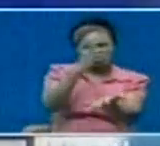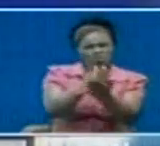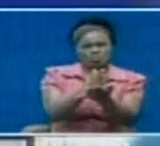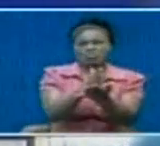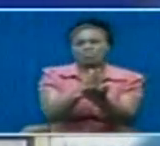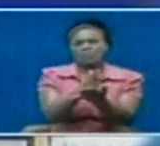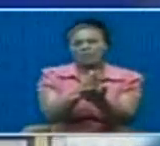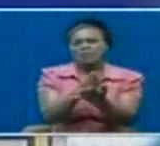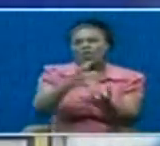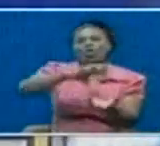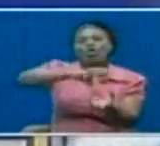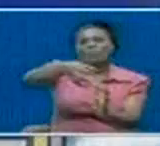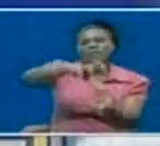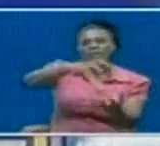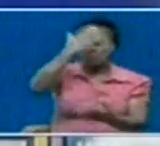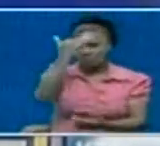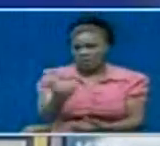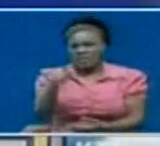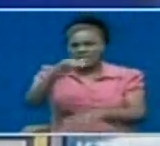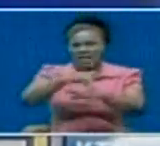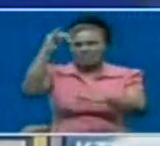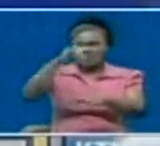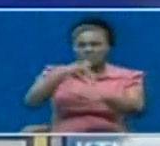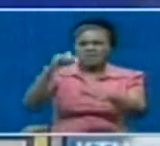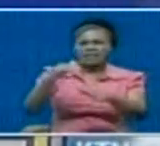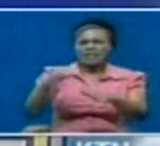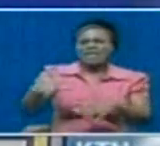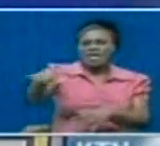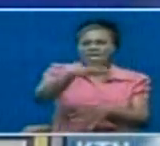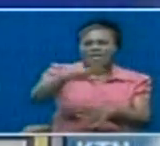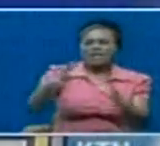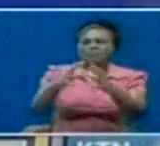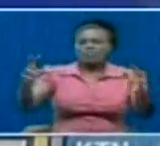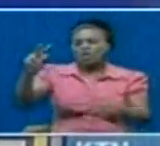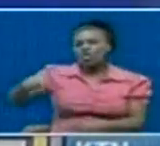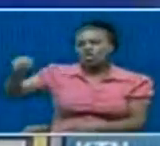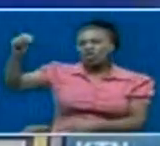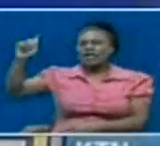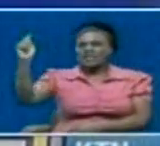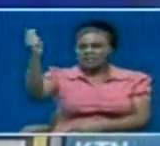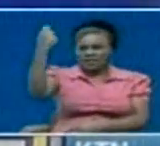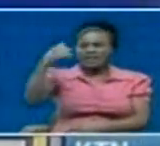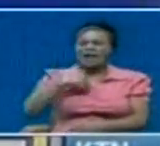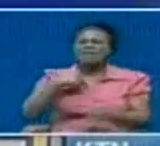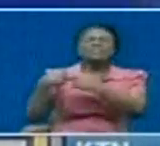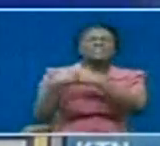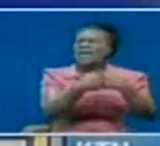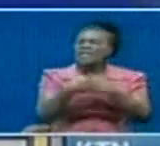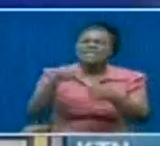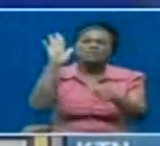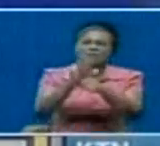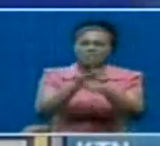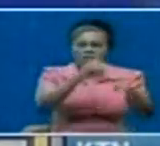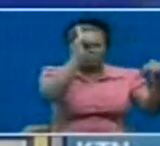is complicated because it's affecting an entire region of Northern Kenya, which has a number of challenges.